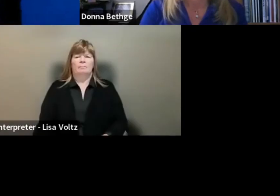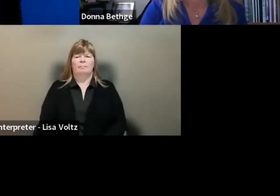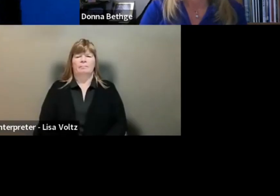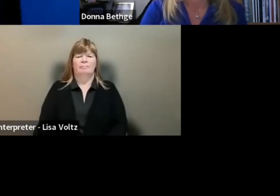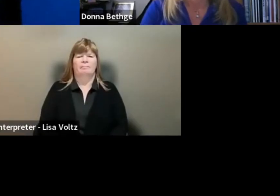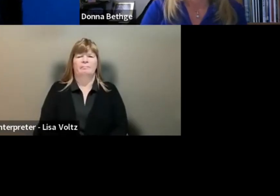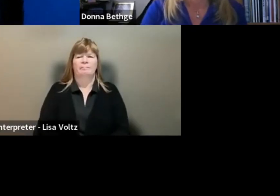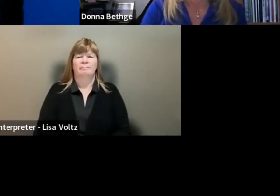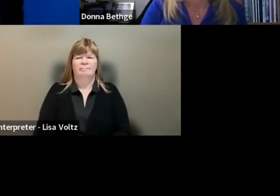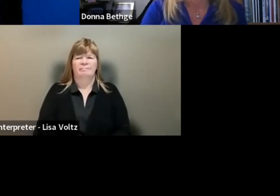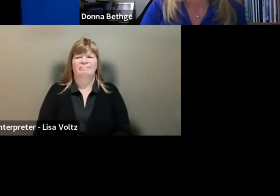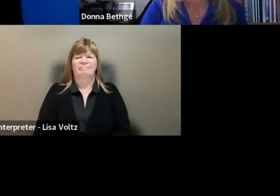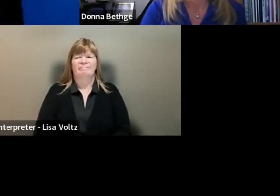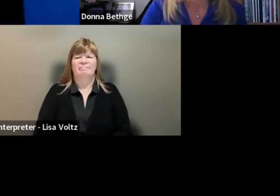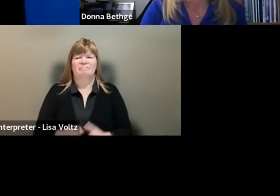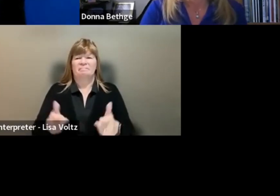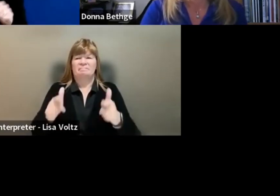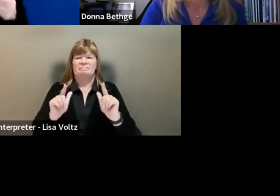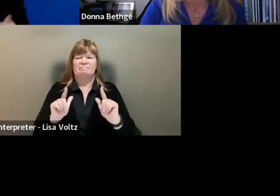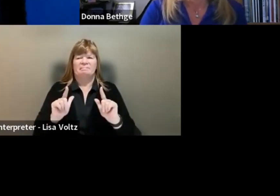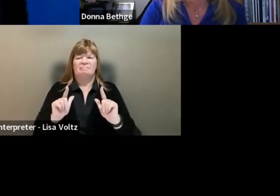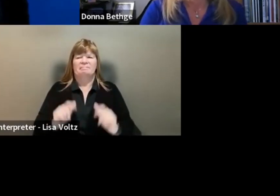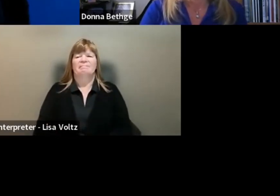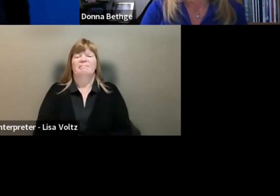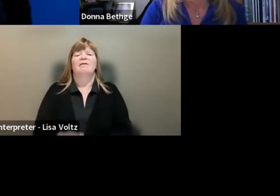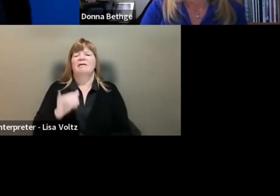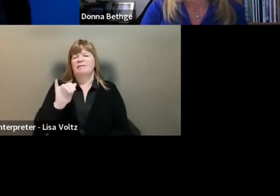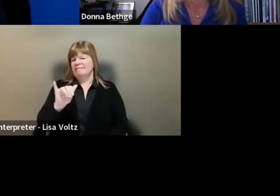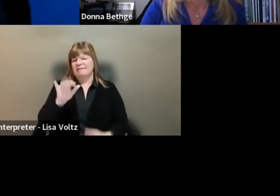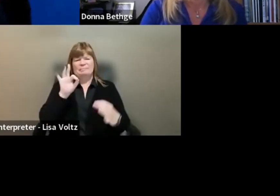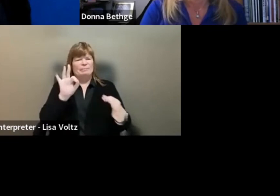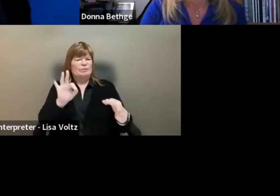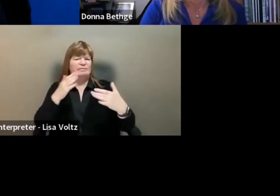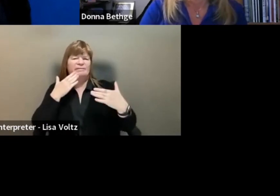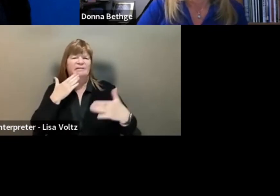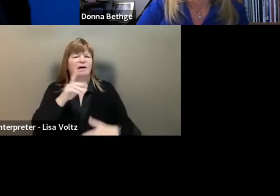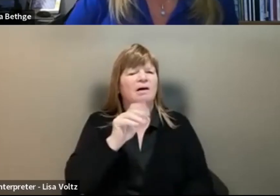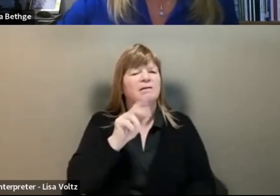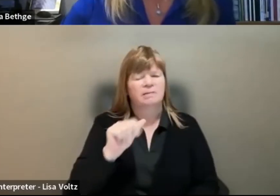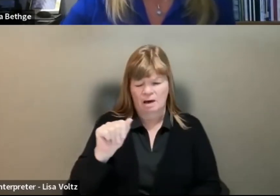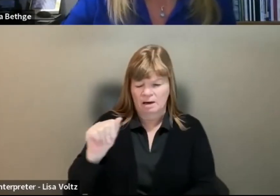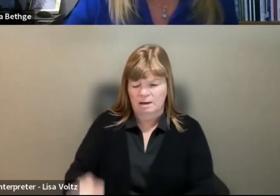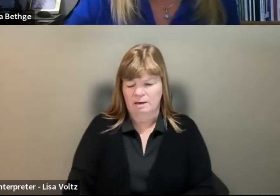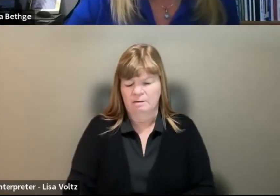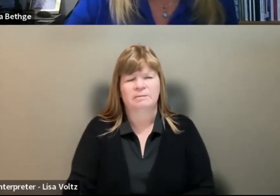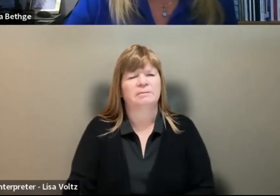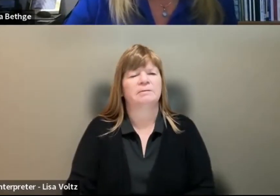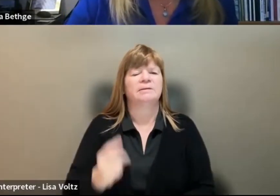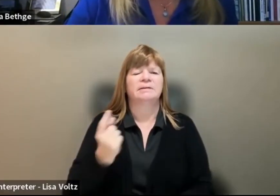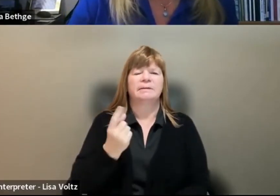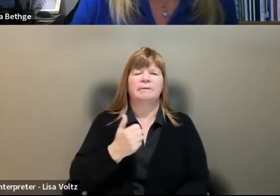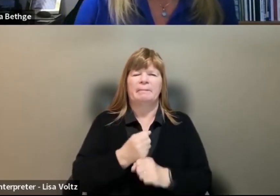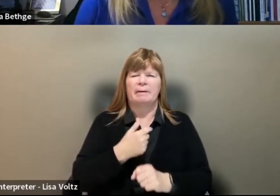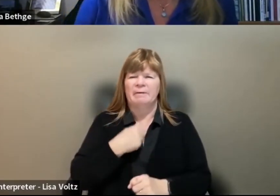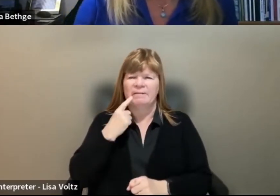no, absolutely. I think that's perfect. Donna, one of the things that kind of struck me at your